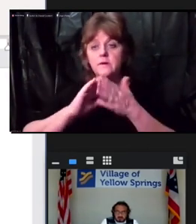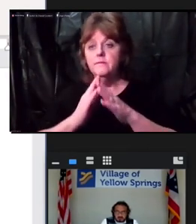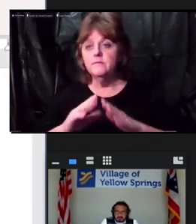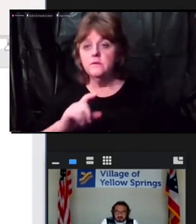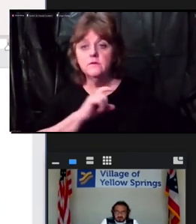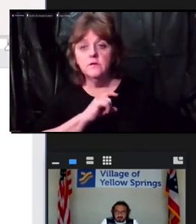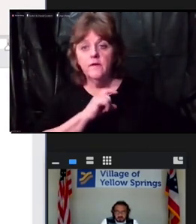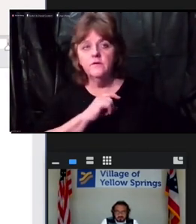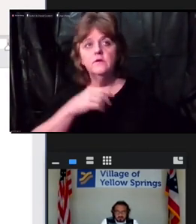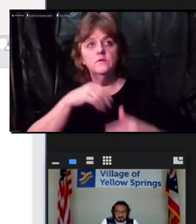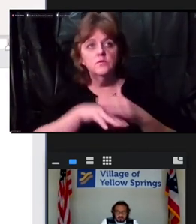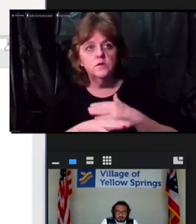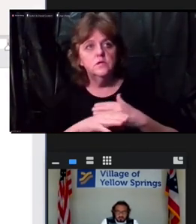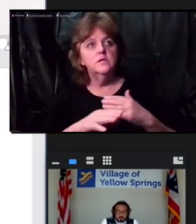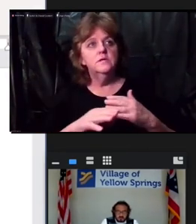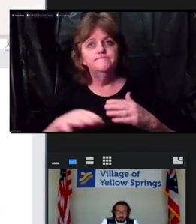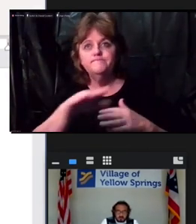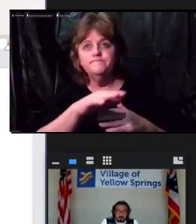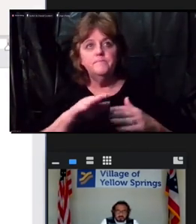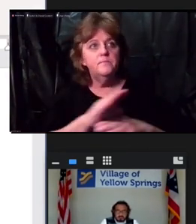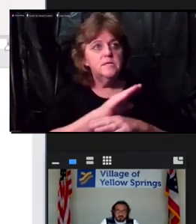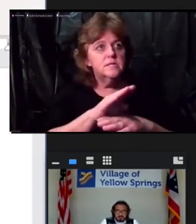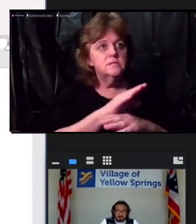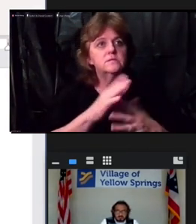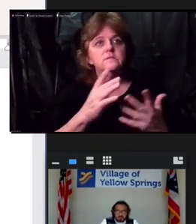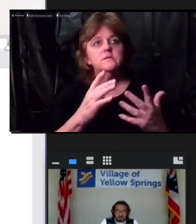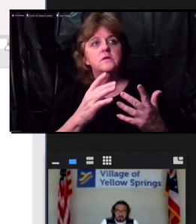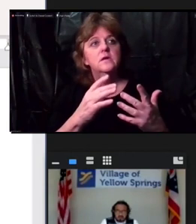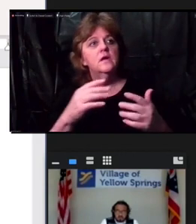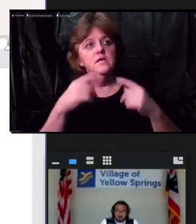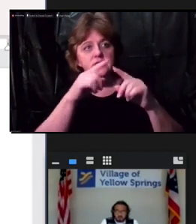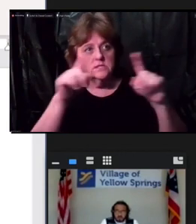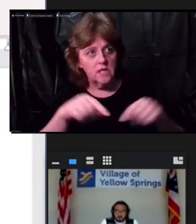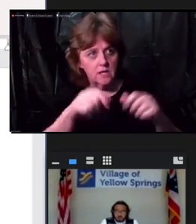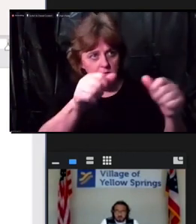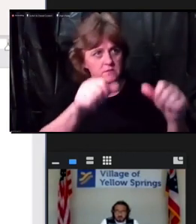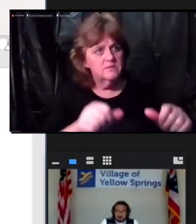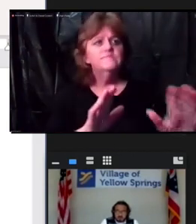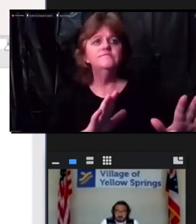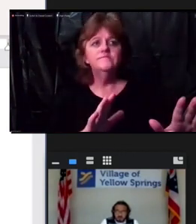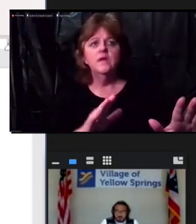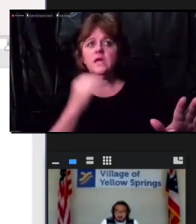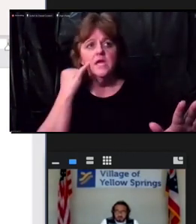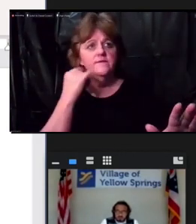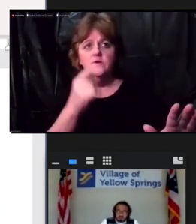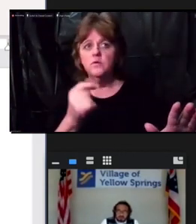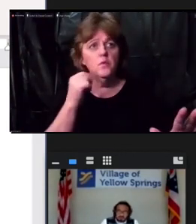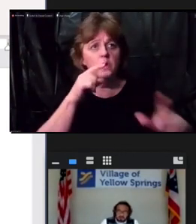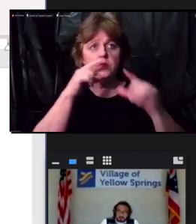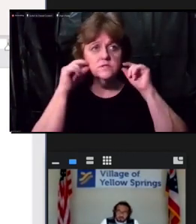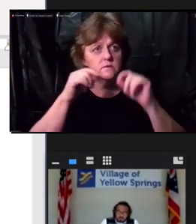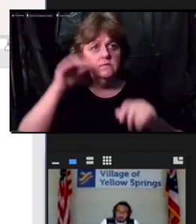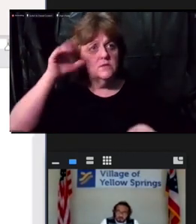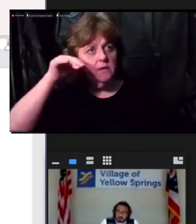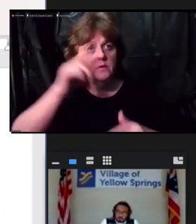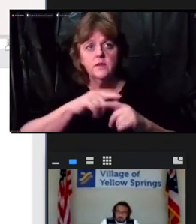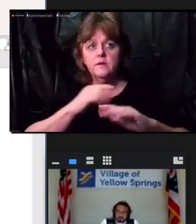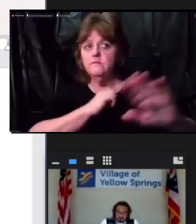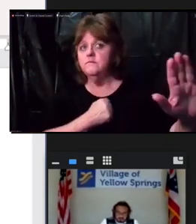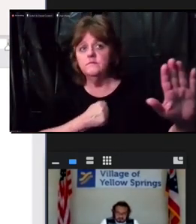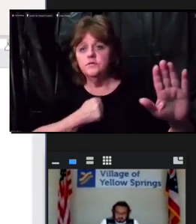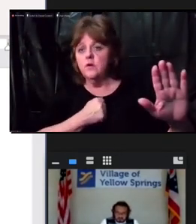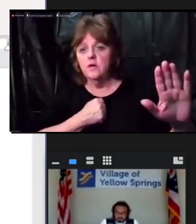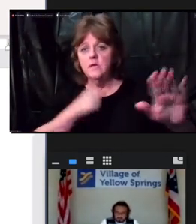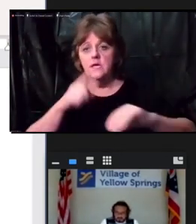local businesses in the past few days and providing no masks and no service signs to help our local economy open. All